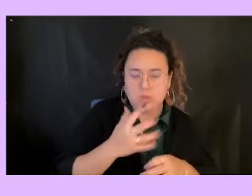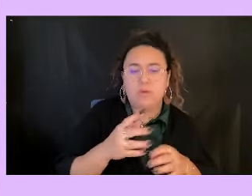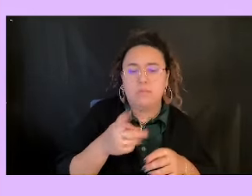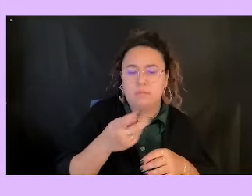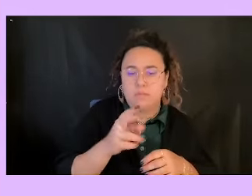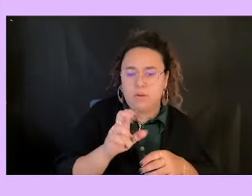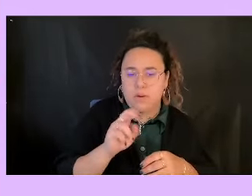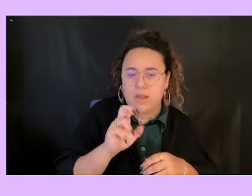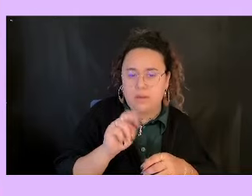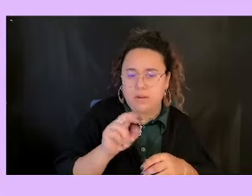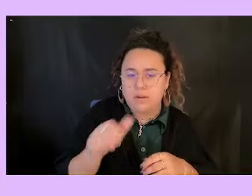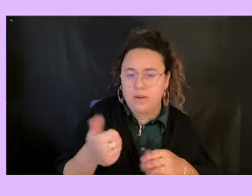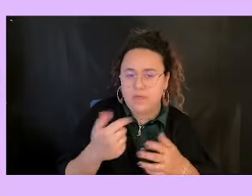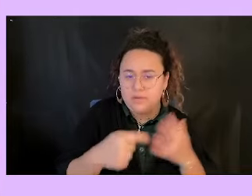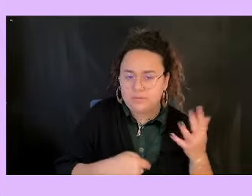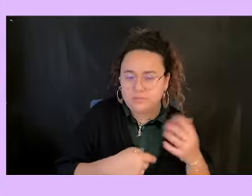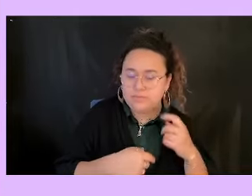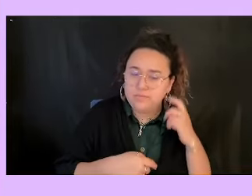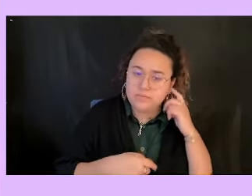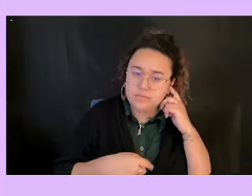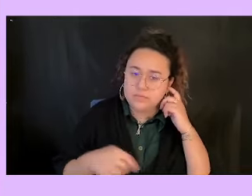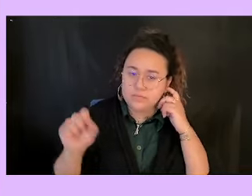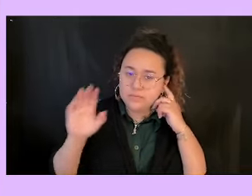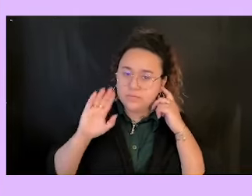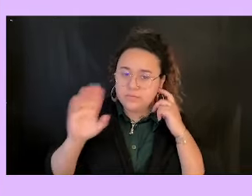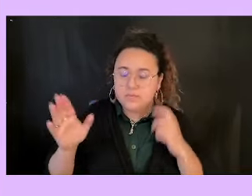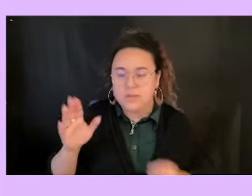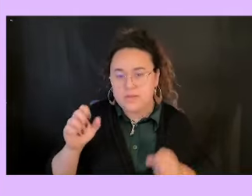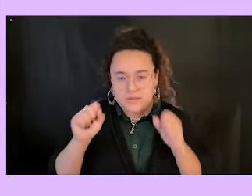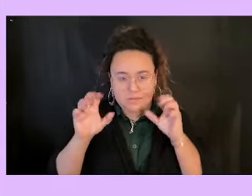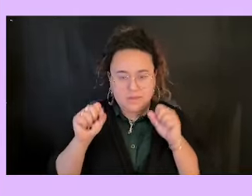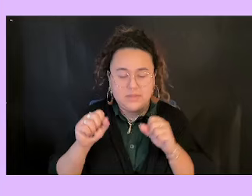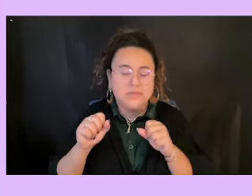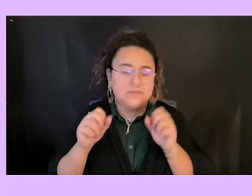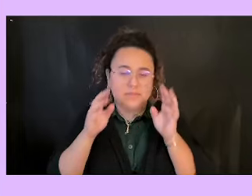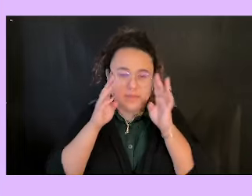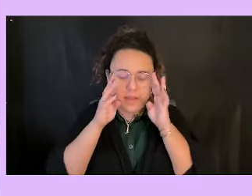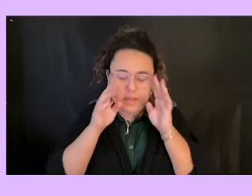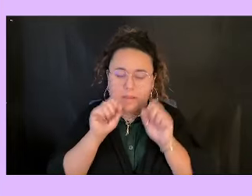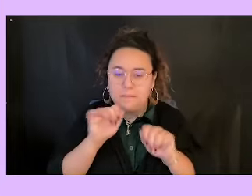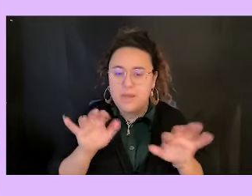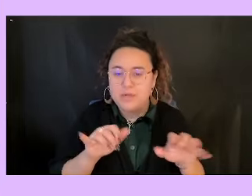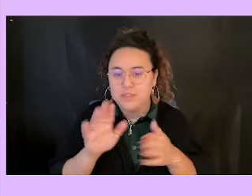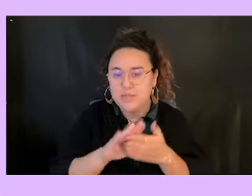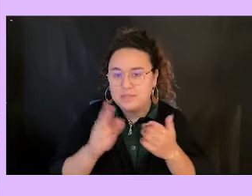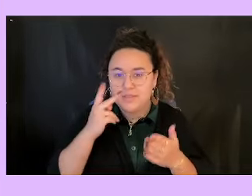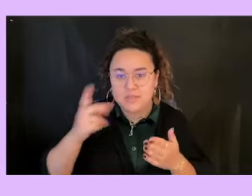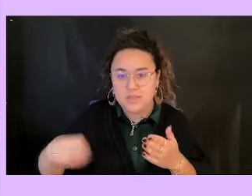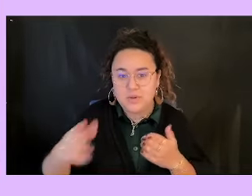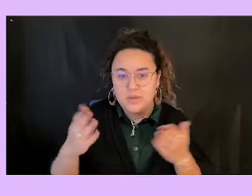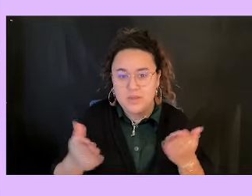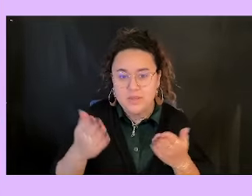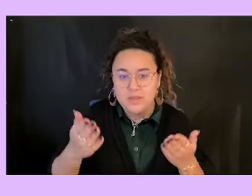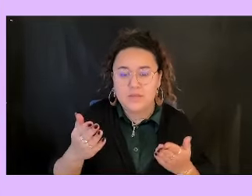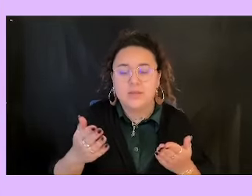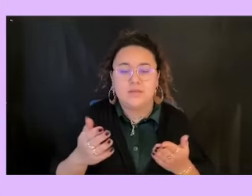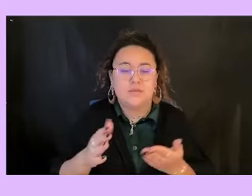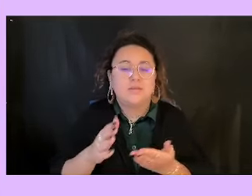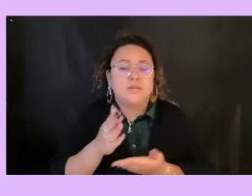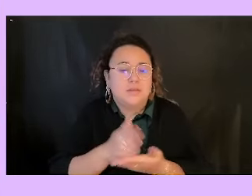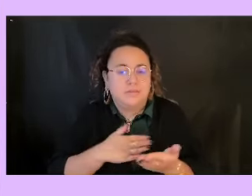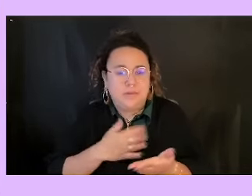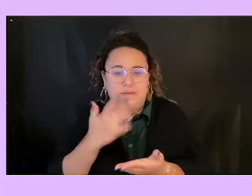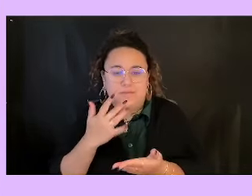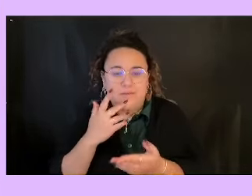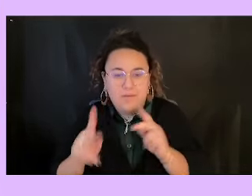else? Yeah. This is magic. It's working. It's nice to see everybody here. These are some of my favorite people.